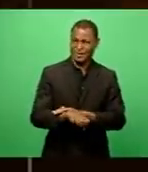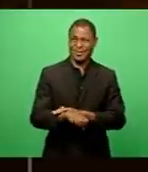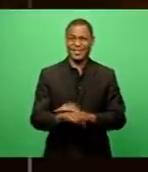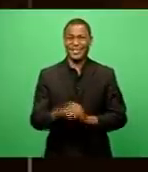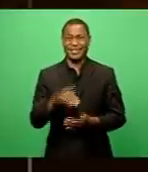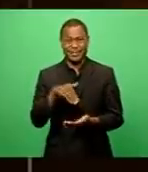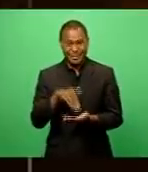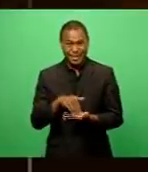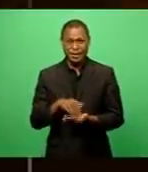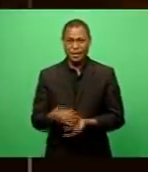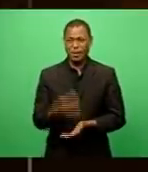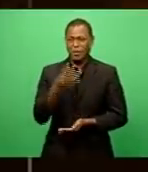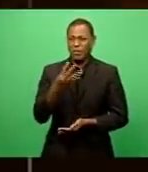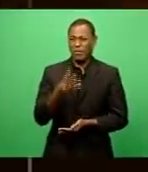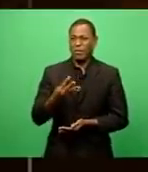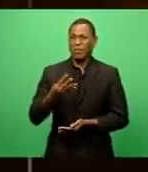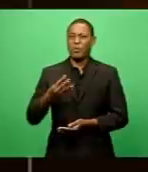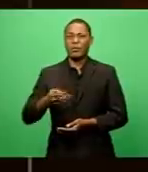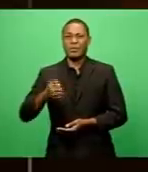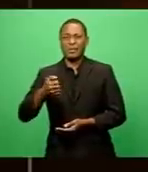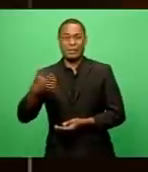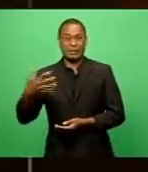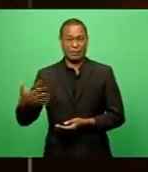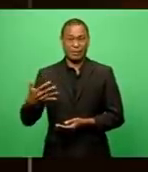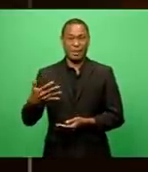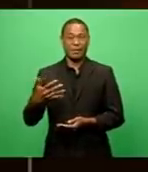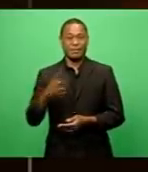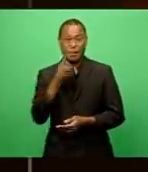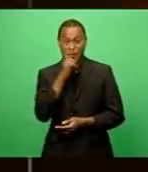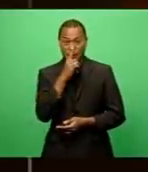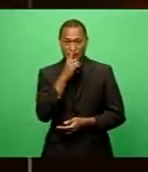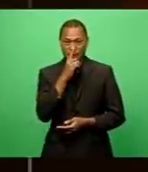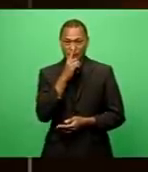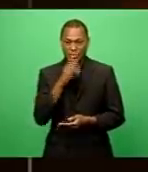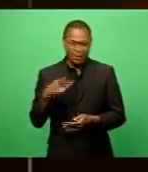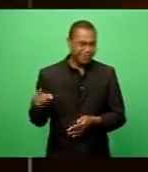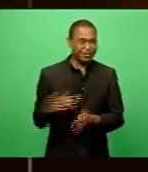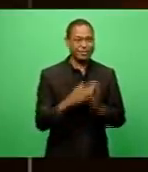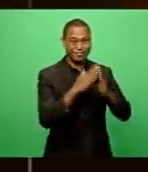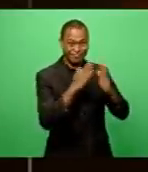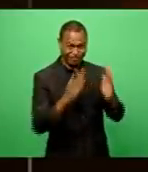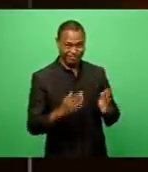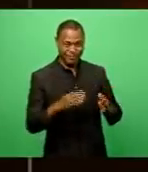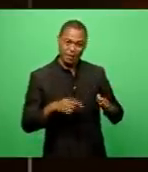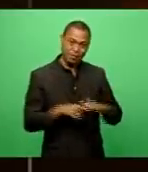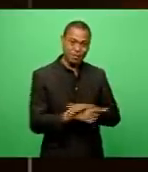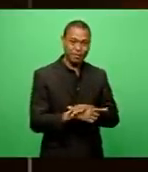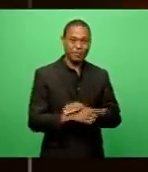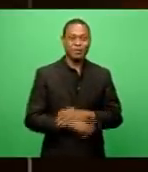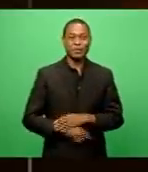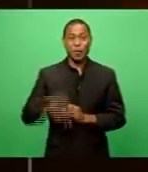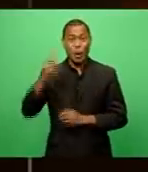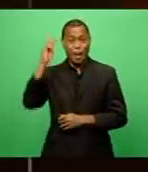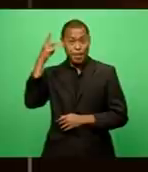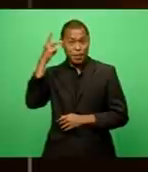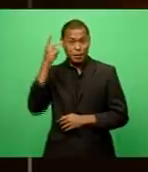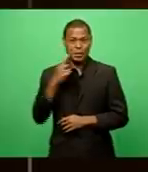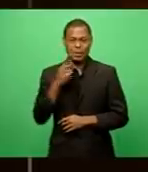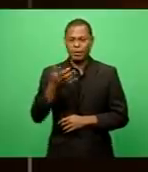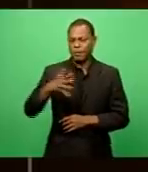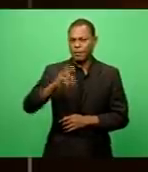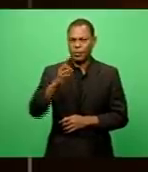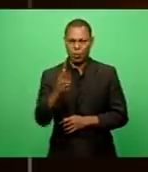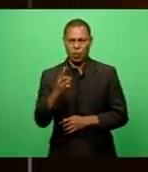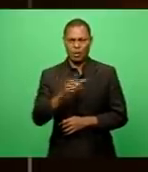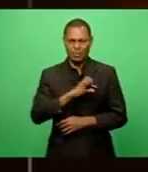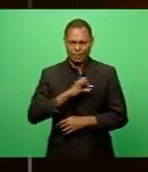after 466 evacuees sheltering in 2 evacuation centers at the school. Principal Naisa Toko says 51 staff